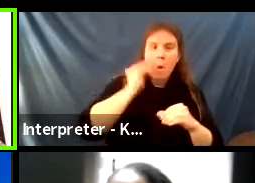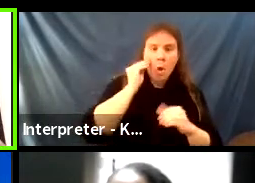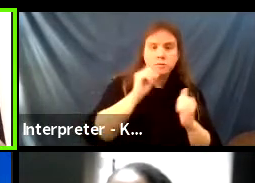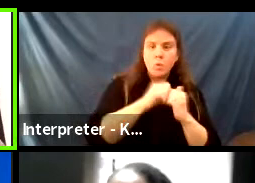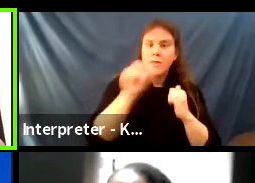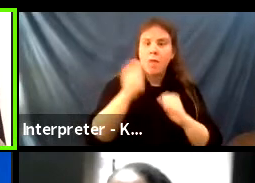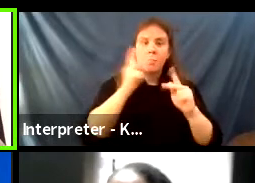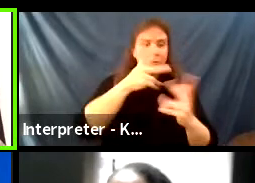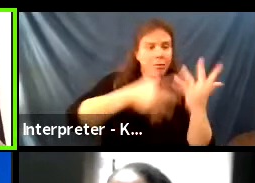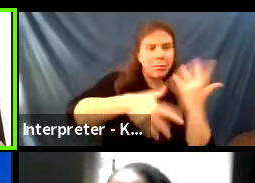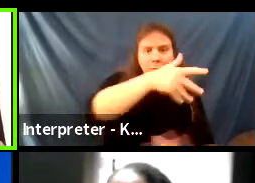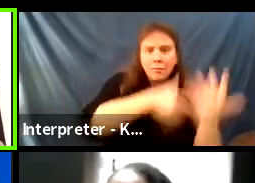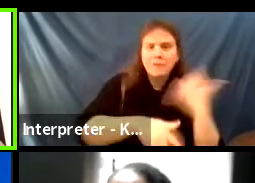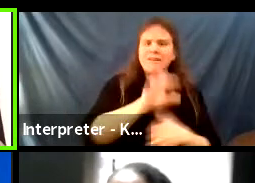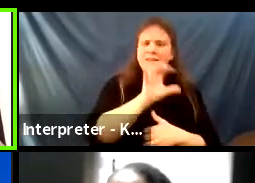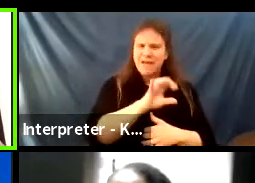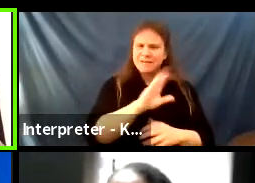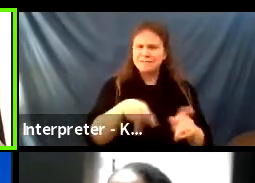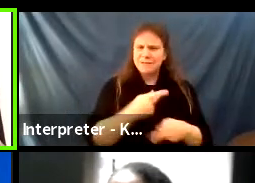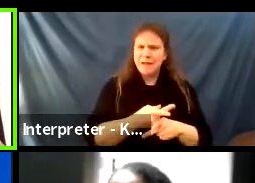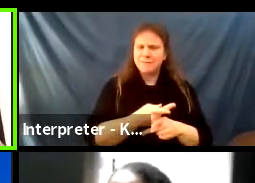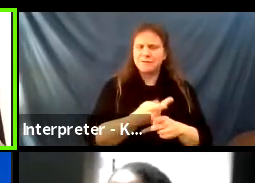will be charged with